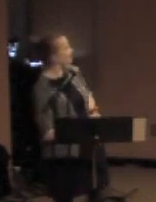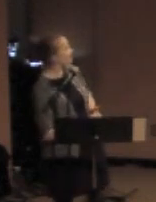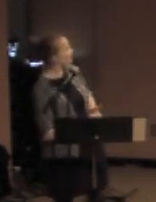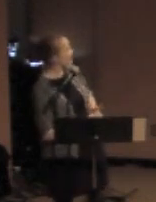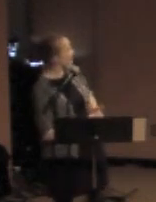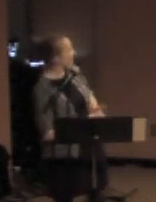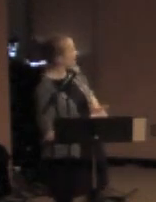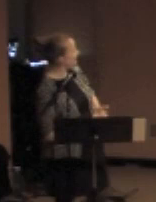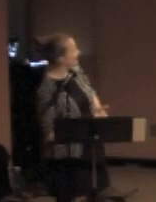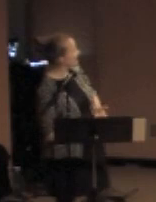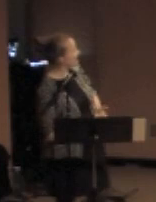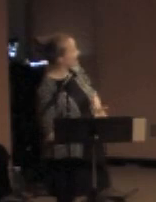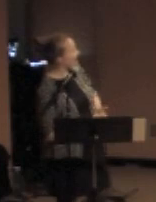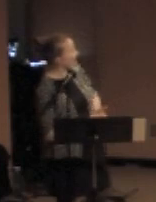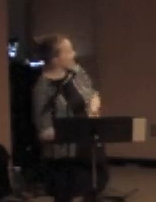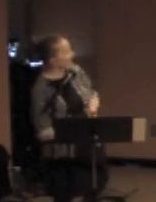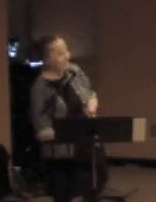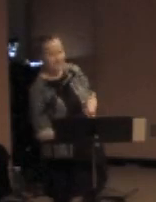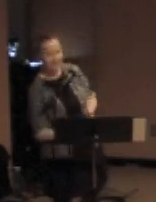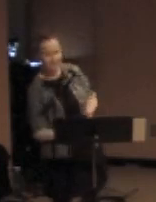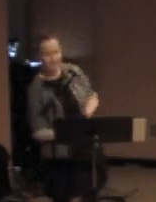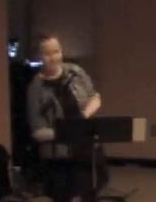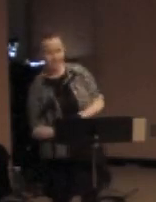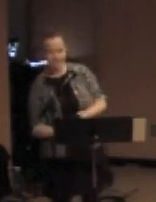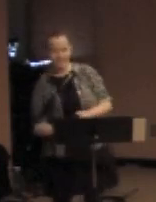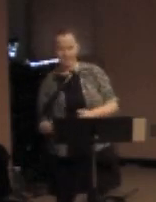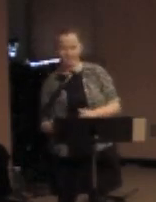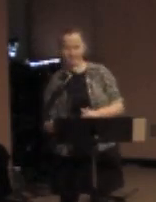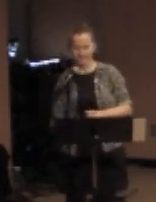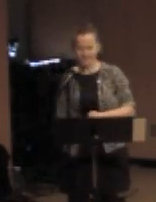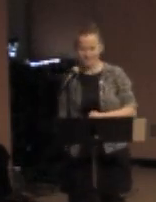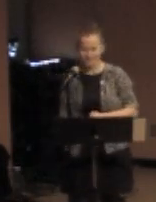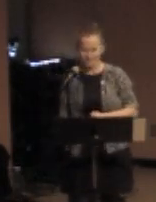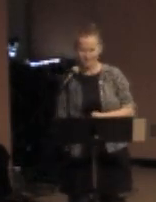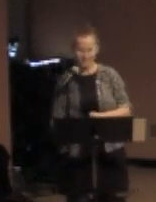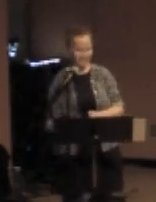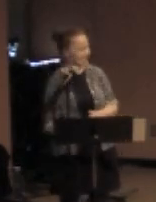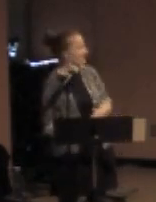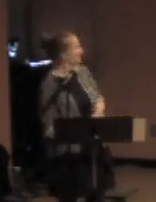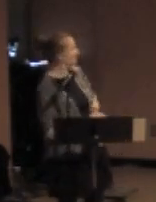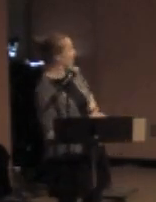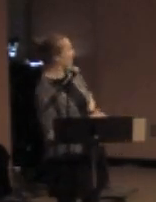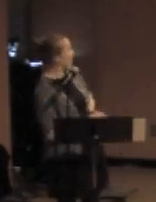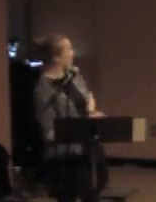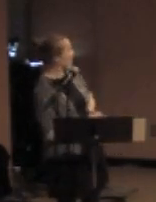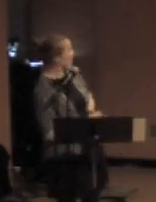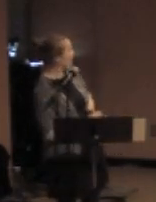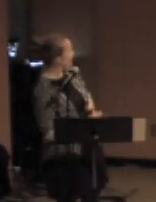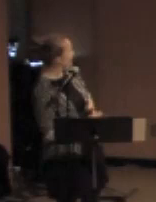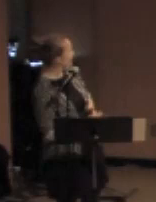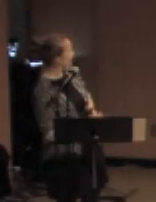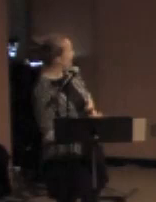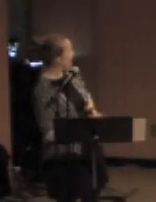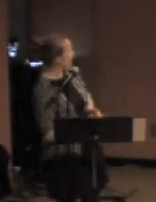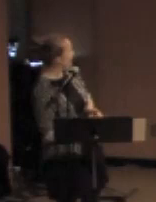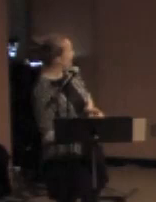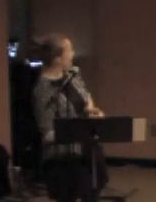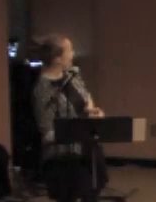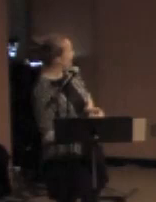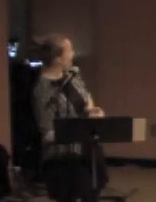think sure yeah should we wait a little bit black